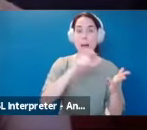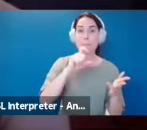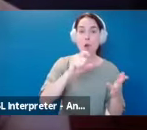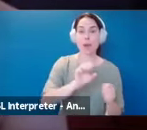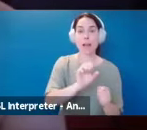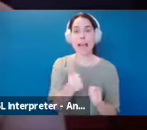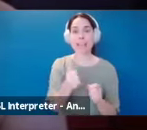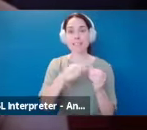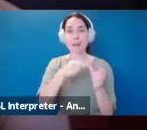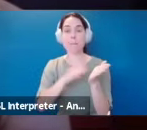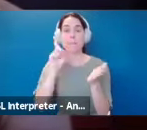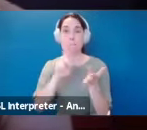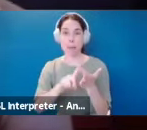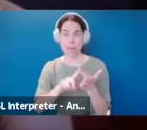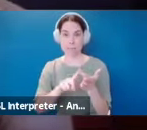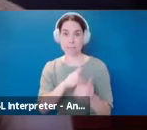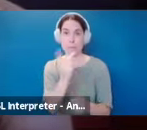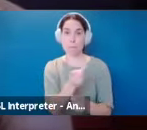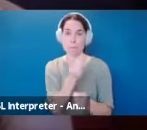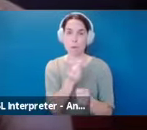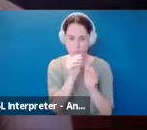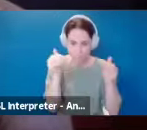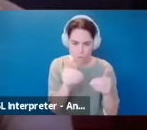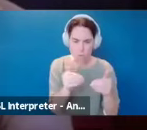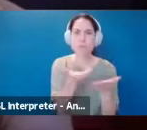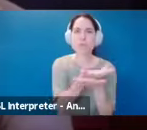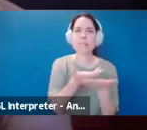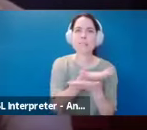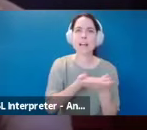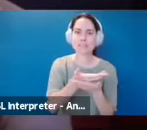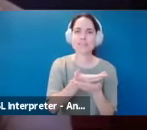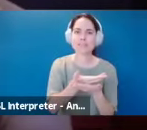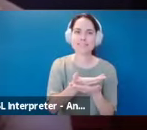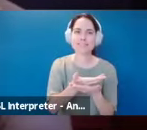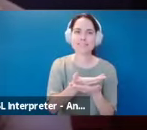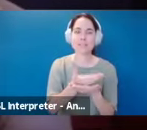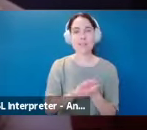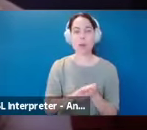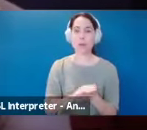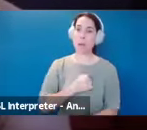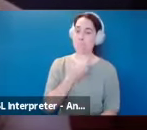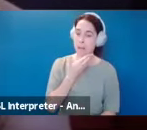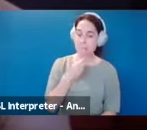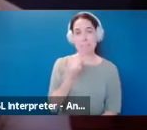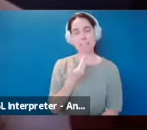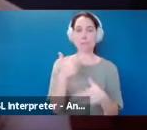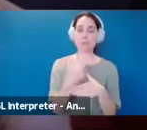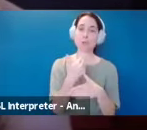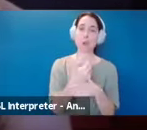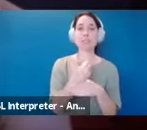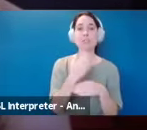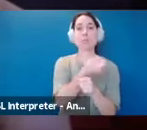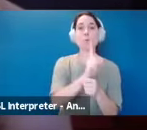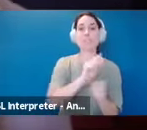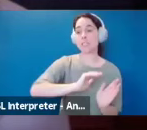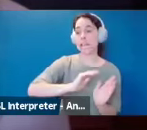Vimalasara and friends. Mine is the very pleasurable job of just introducing Vimalasara today with whom it's been a